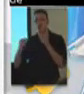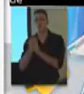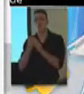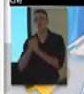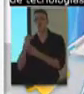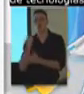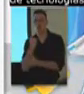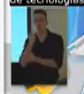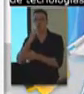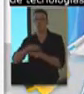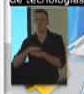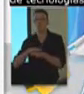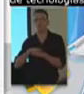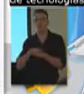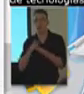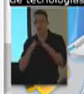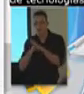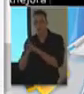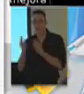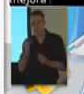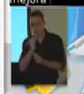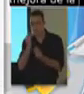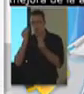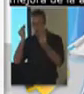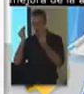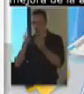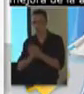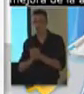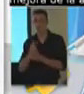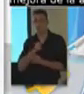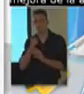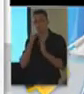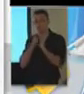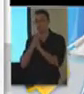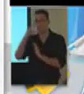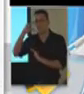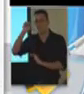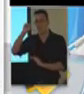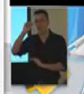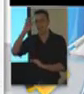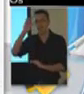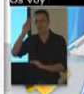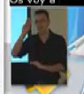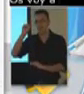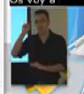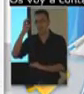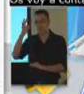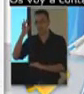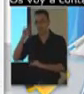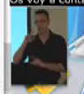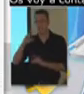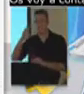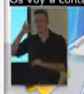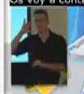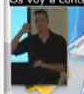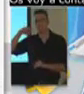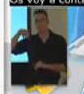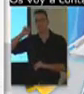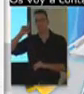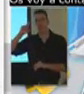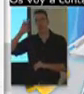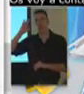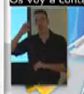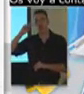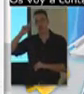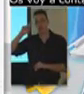demonstrator for technologies and support or assistance products. I'm going to talk about CRISTINA, although Cristina Rodriguez is